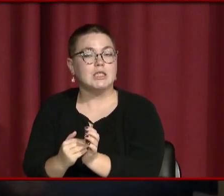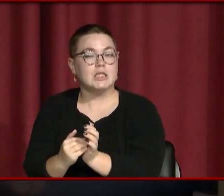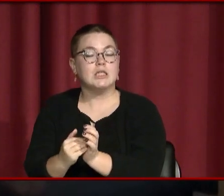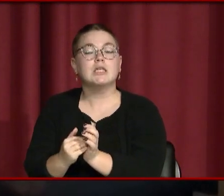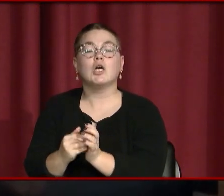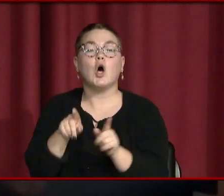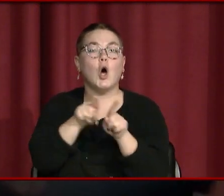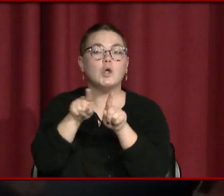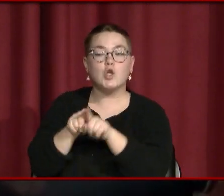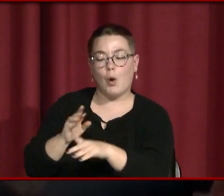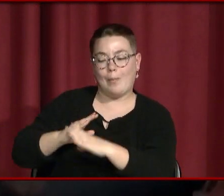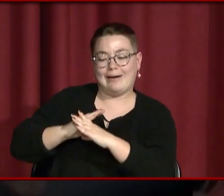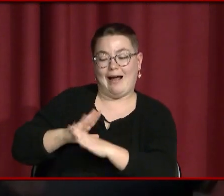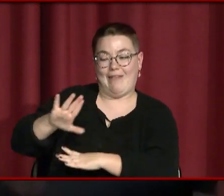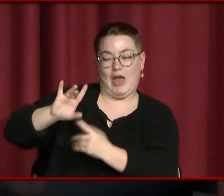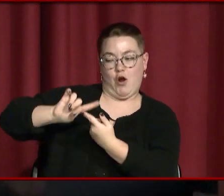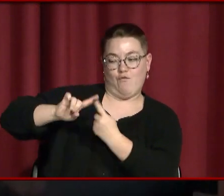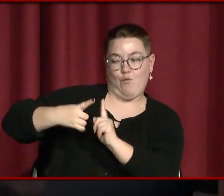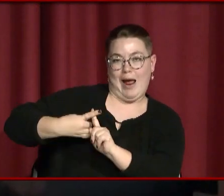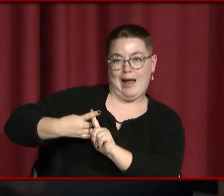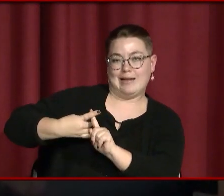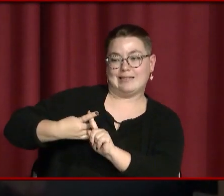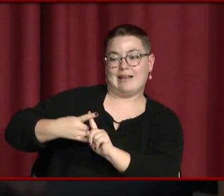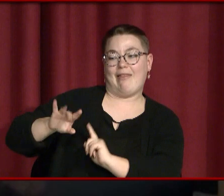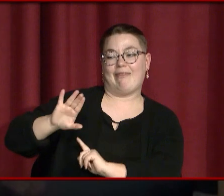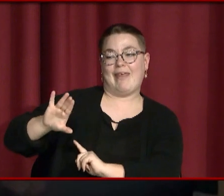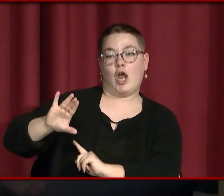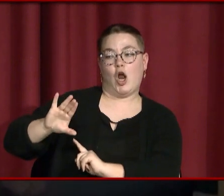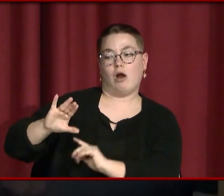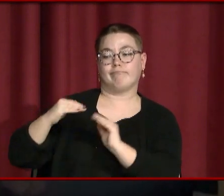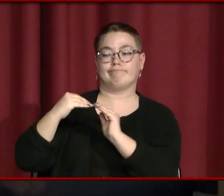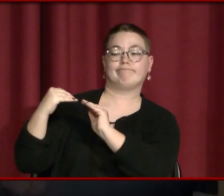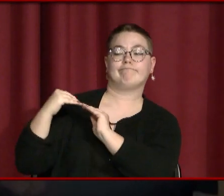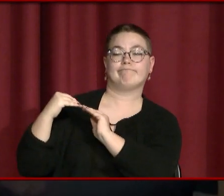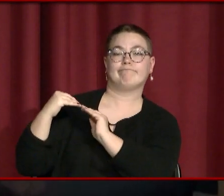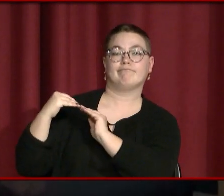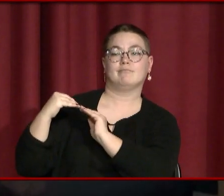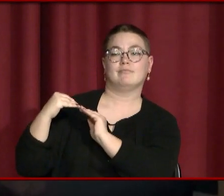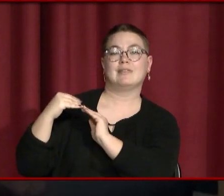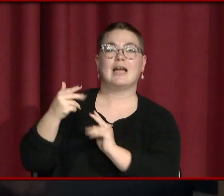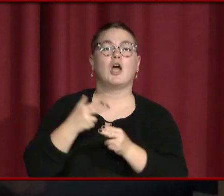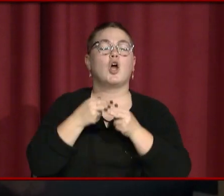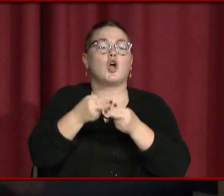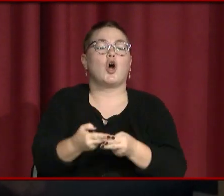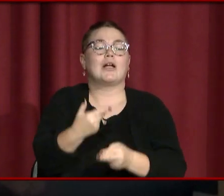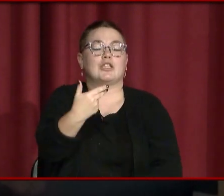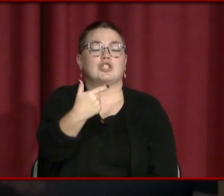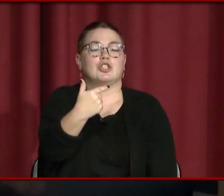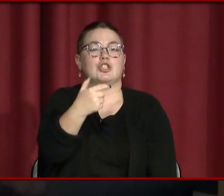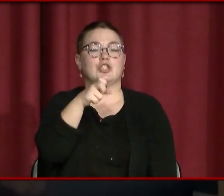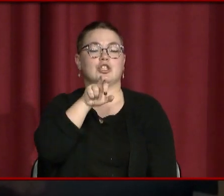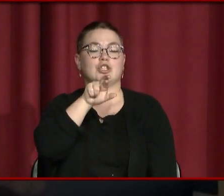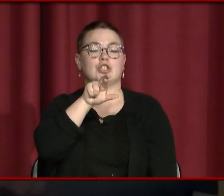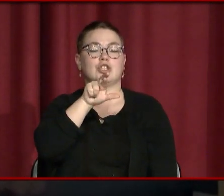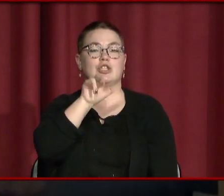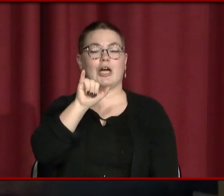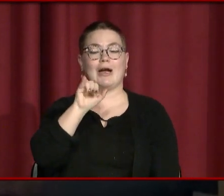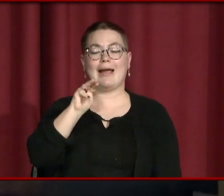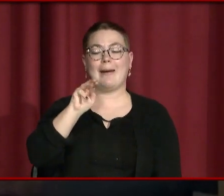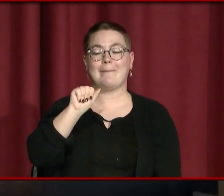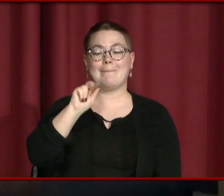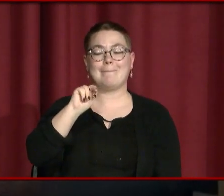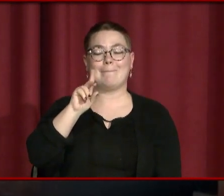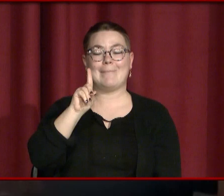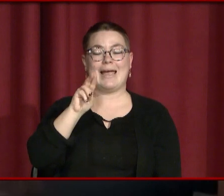protecting their friends' ability to get reelected. And that's what we call gerrymandering. It's when voting districts are drawn